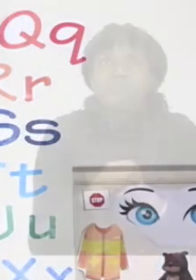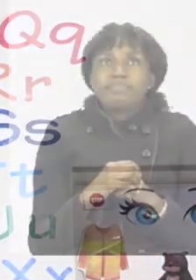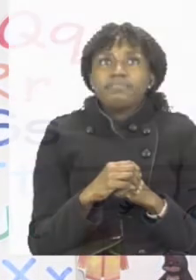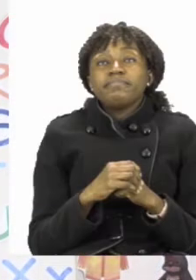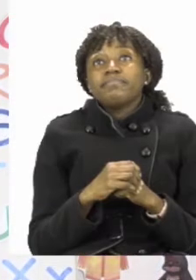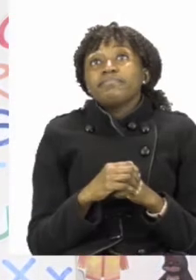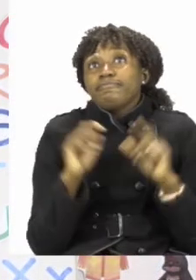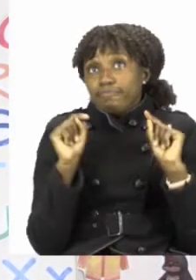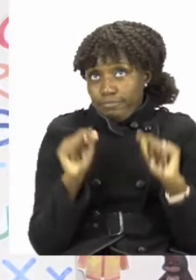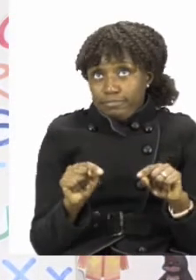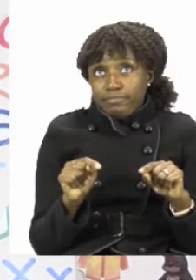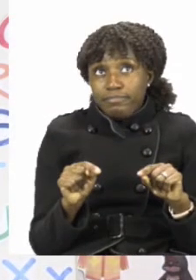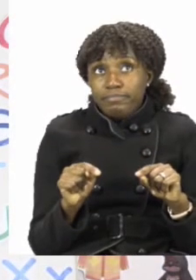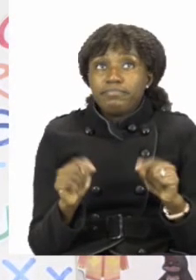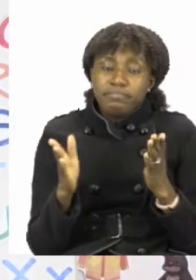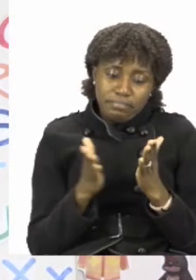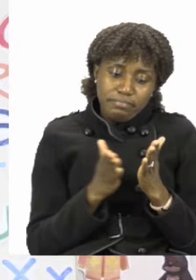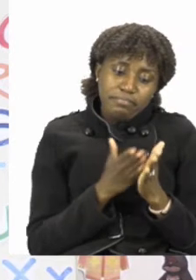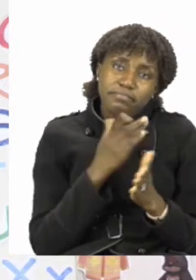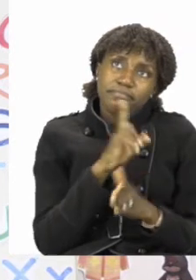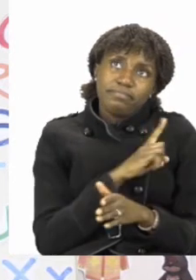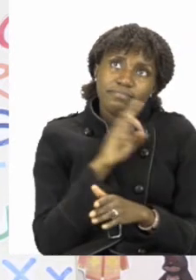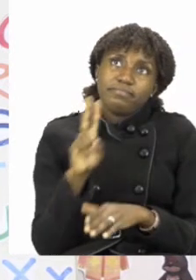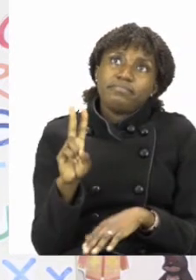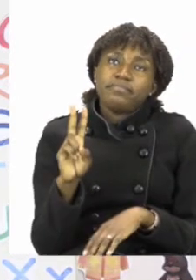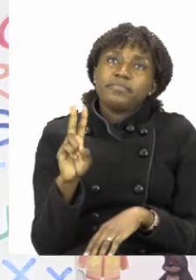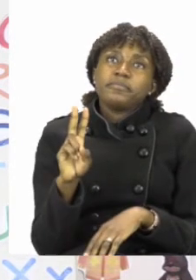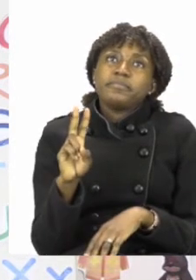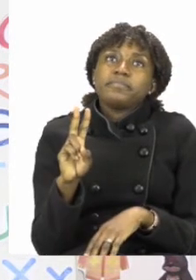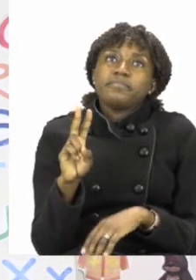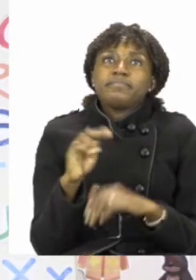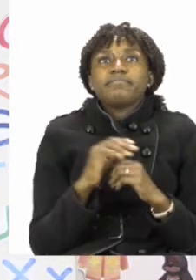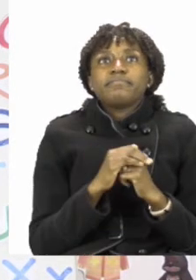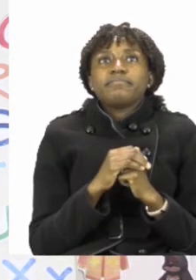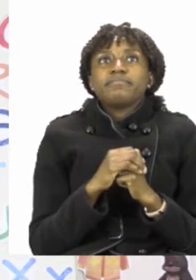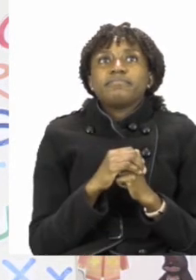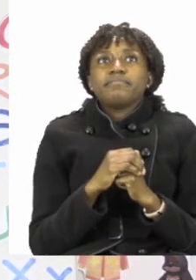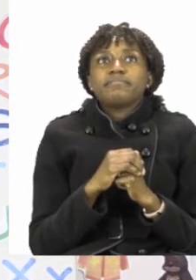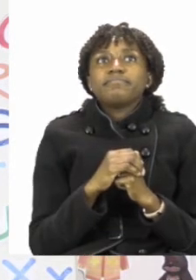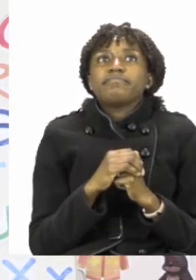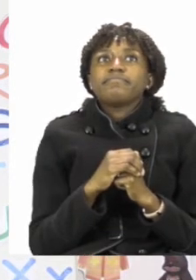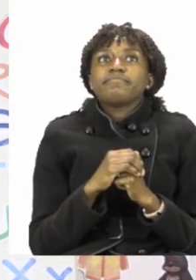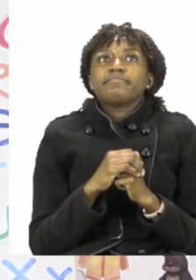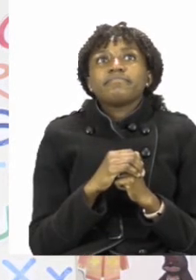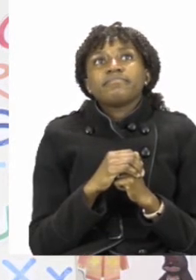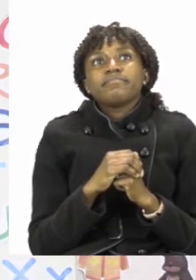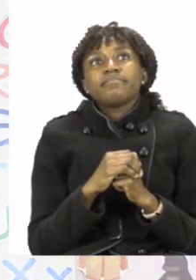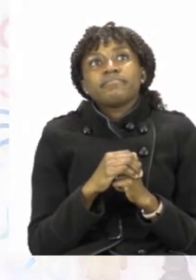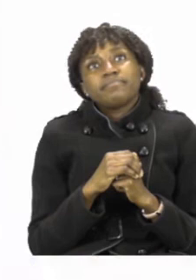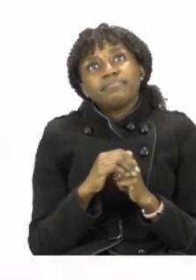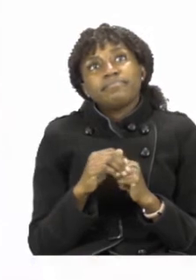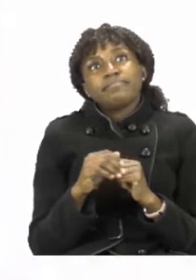For our lesson, boys and girls, let us now go to page 12. On page 12, we are going to be doing